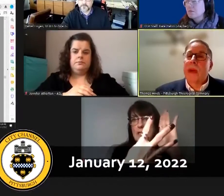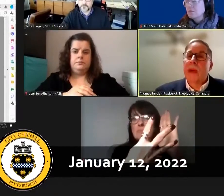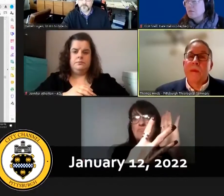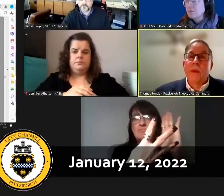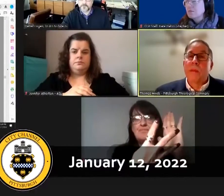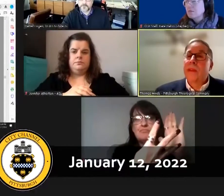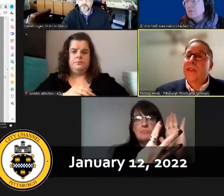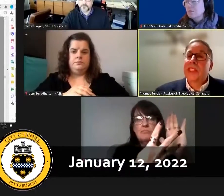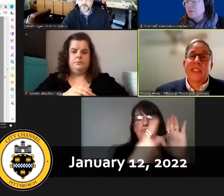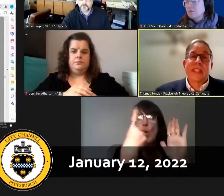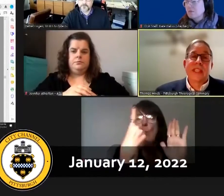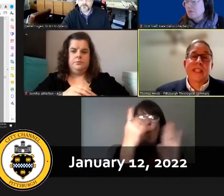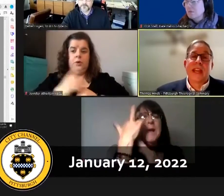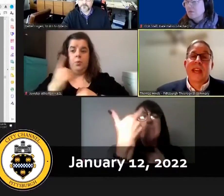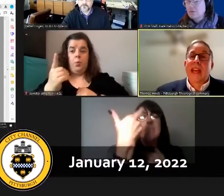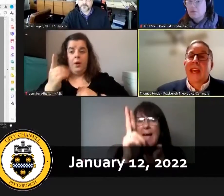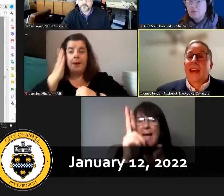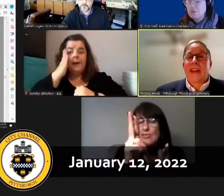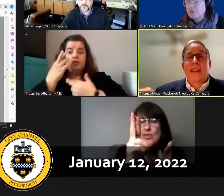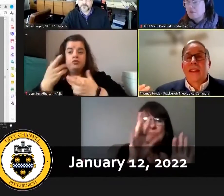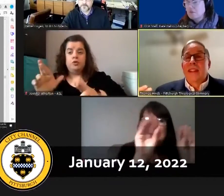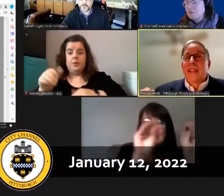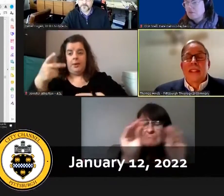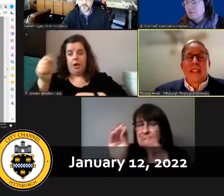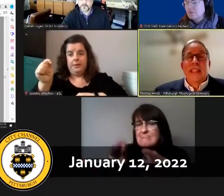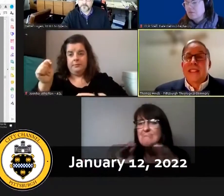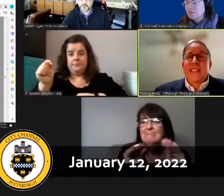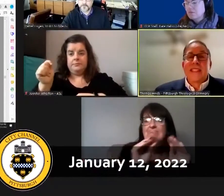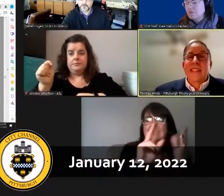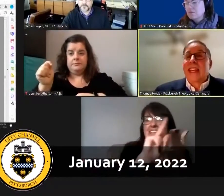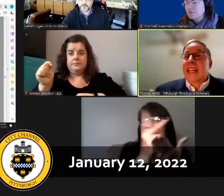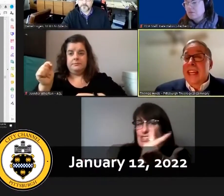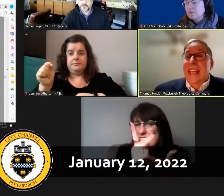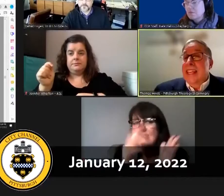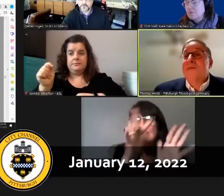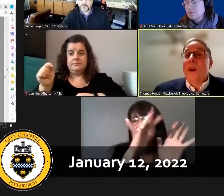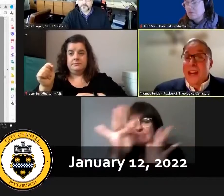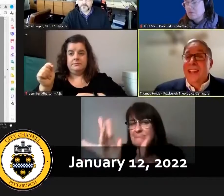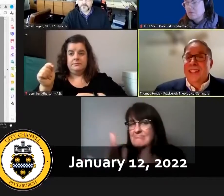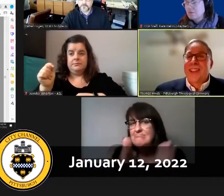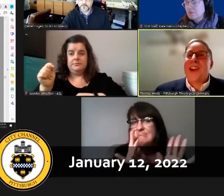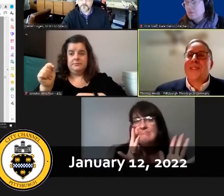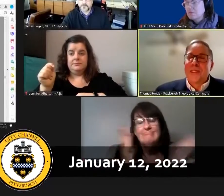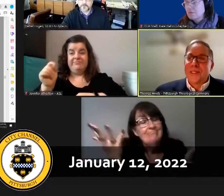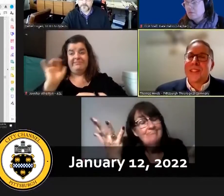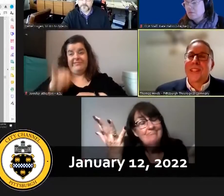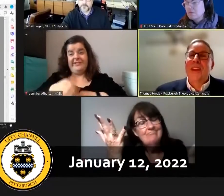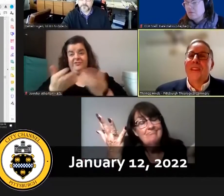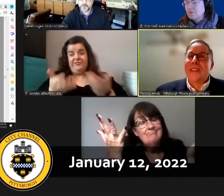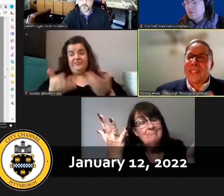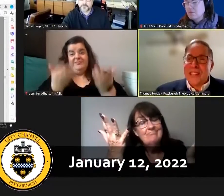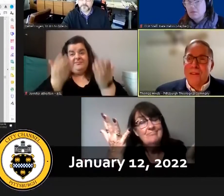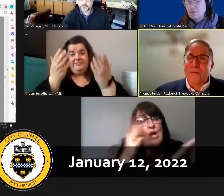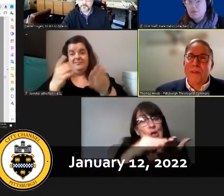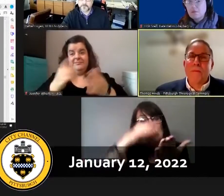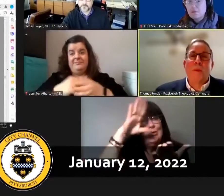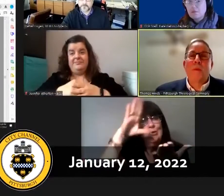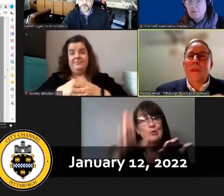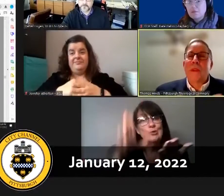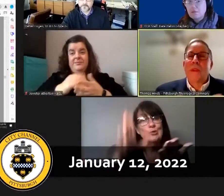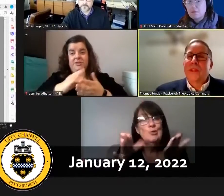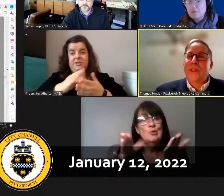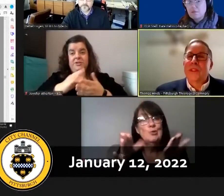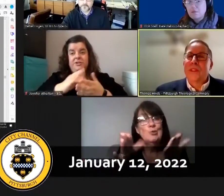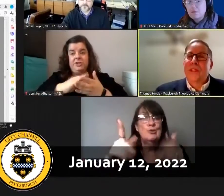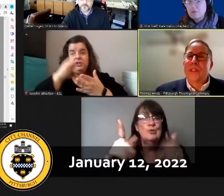bedroom inefficiencies, and it is what it is. Our students live there. It's comfortable. We do a good